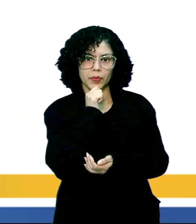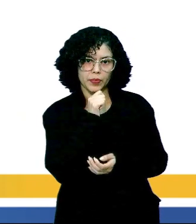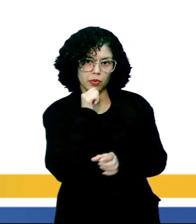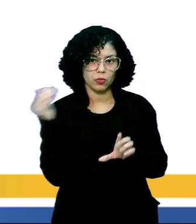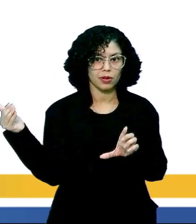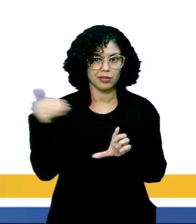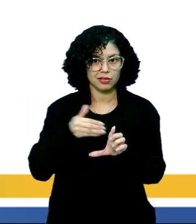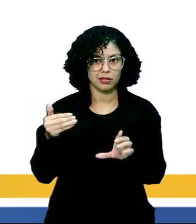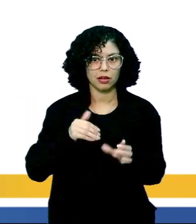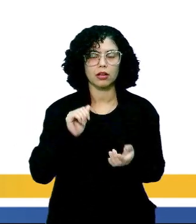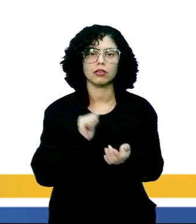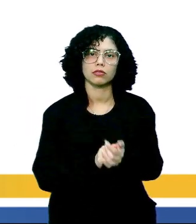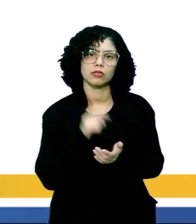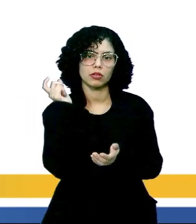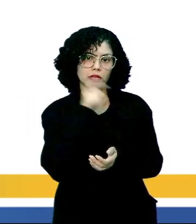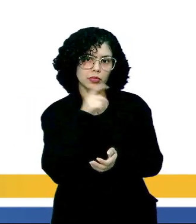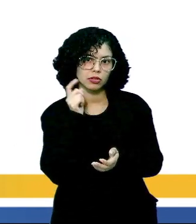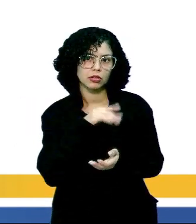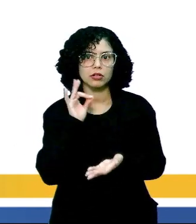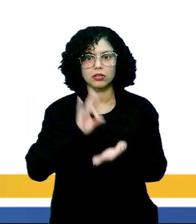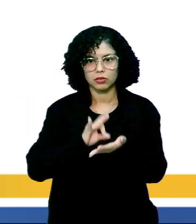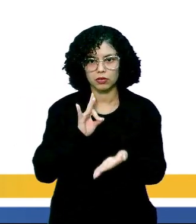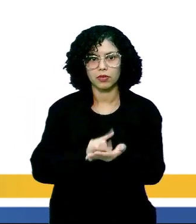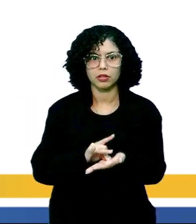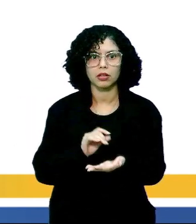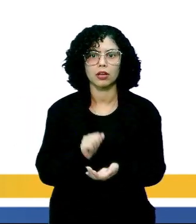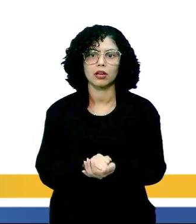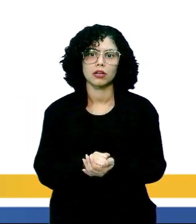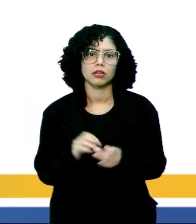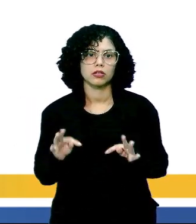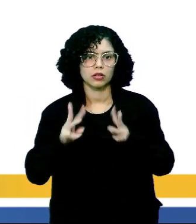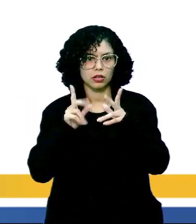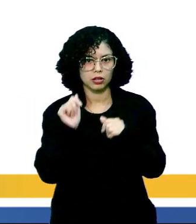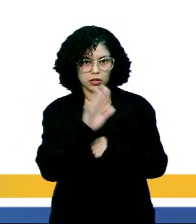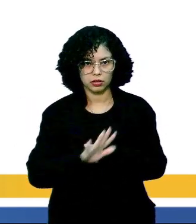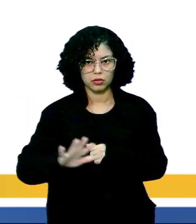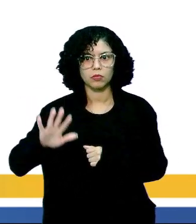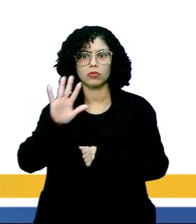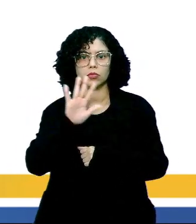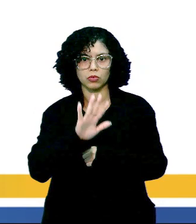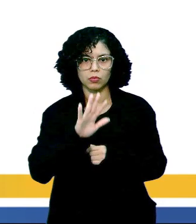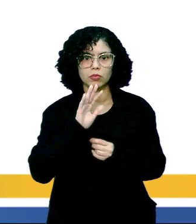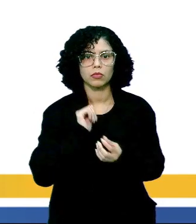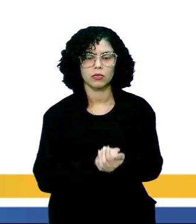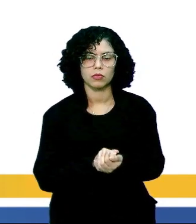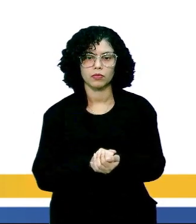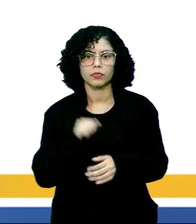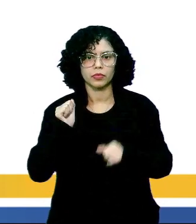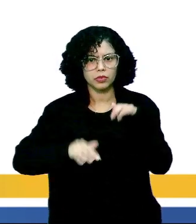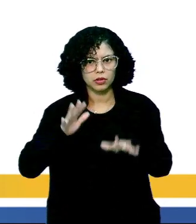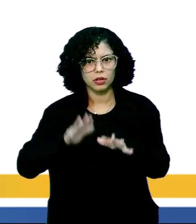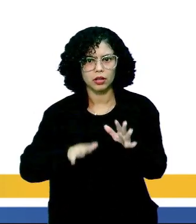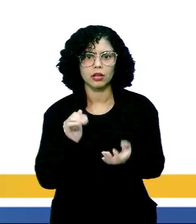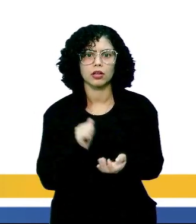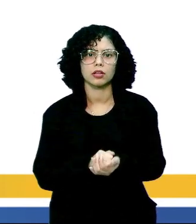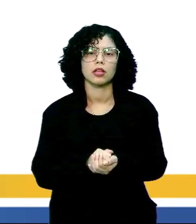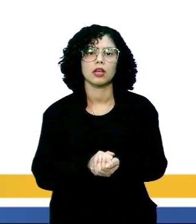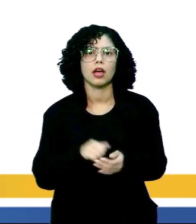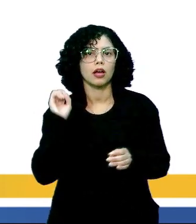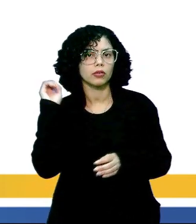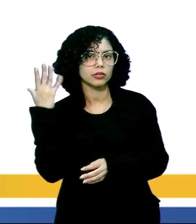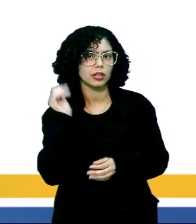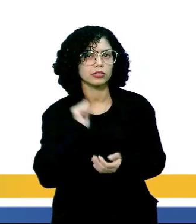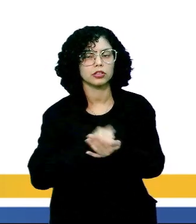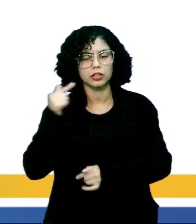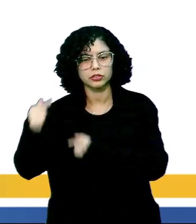in one's daily life. I have not been able to get past and think